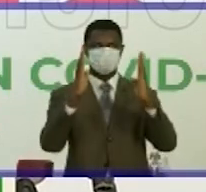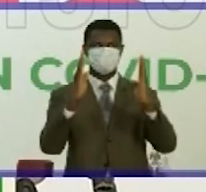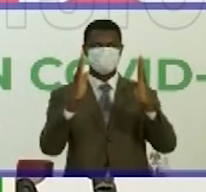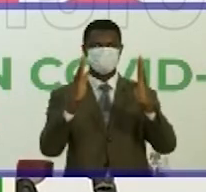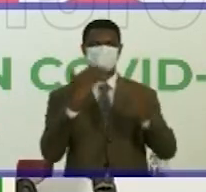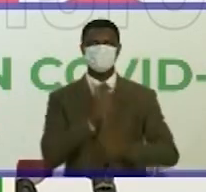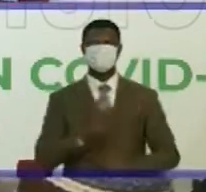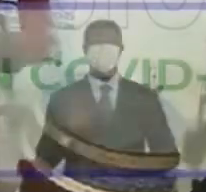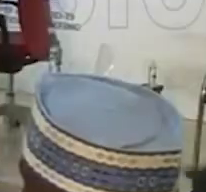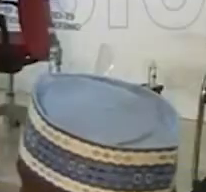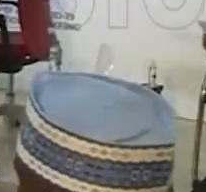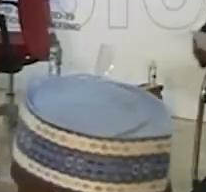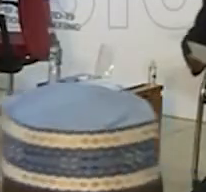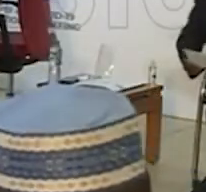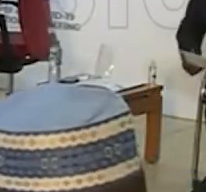evening.